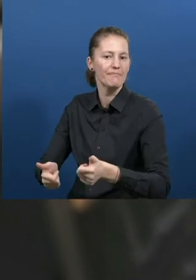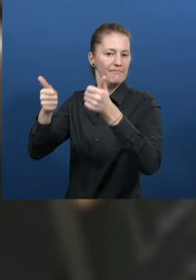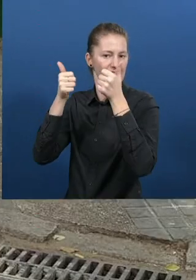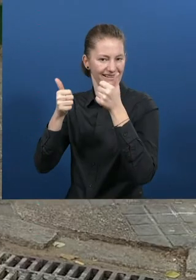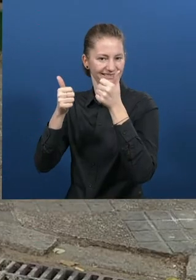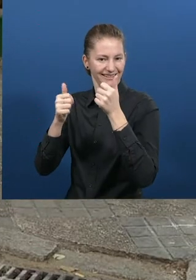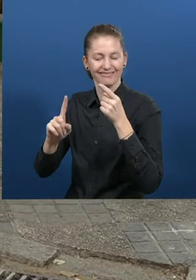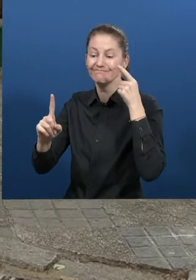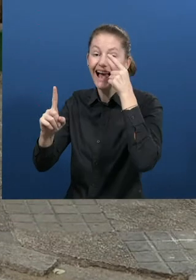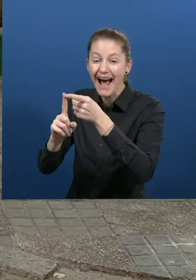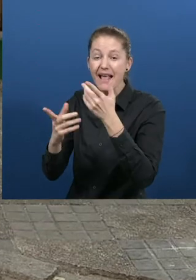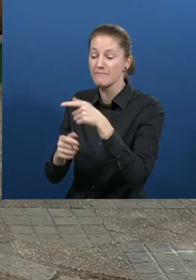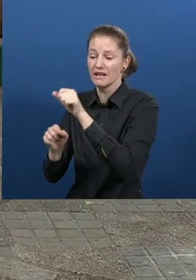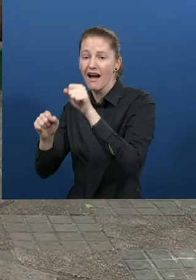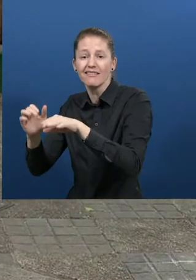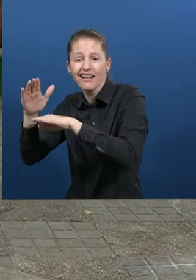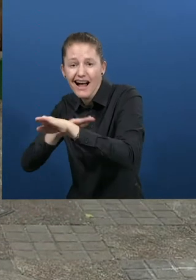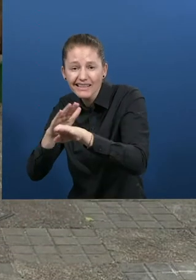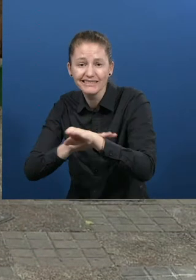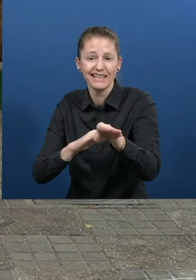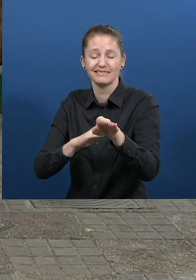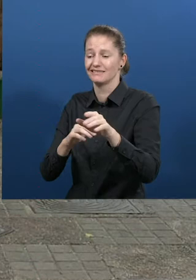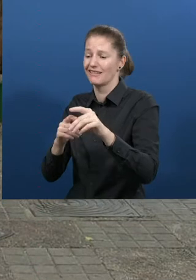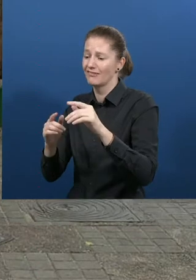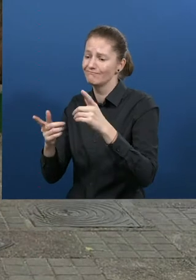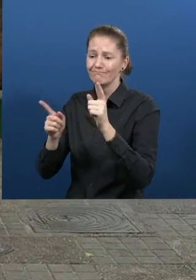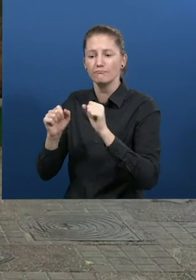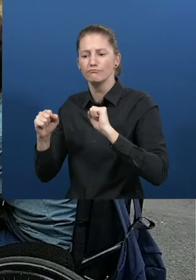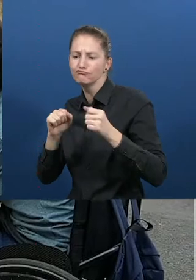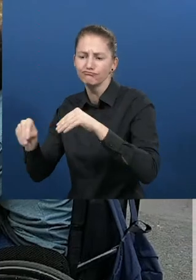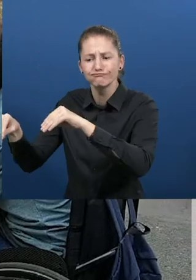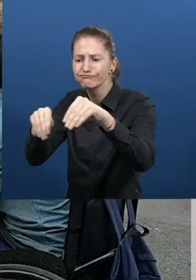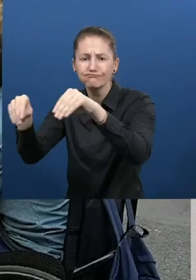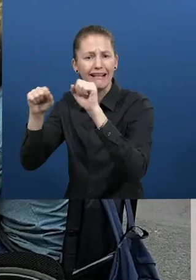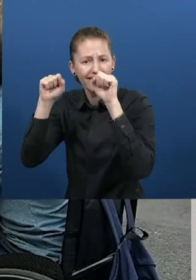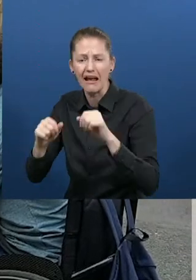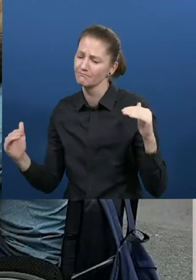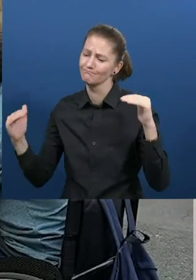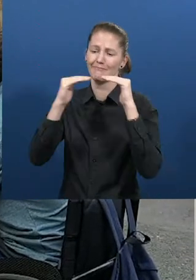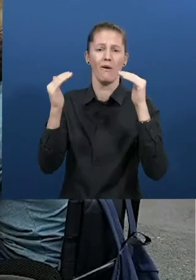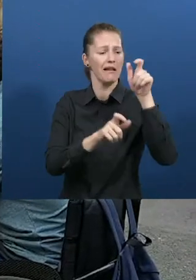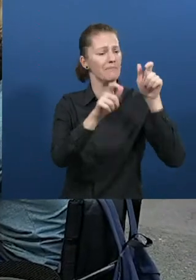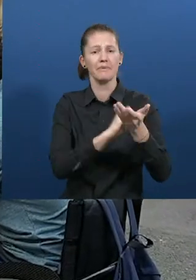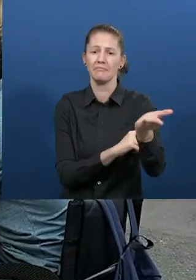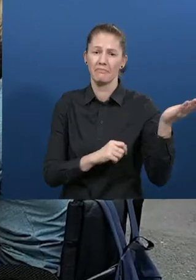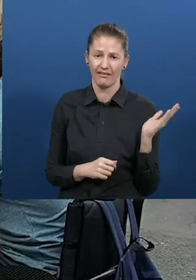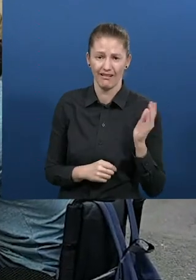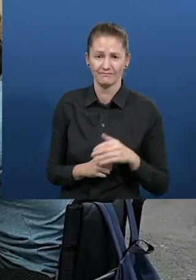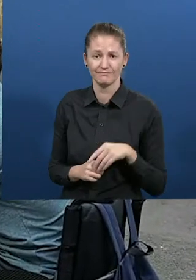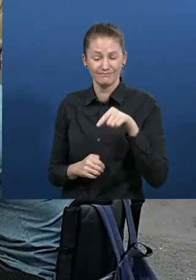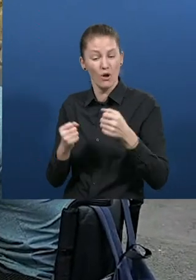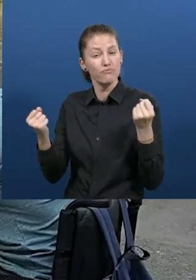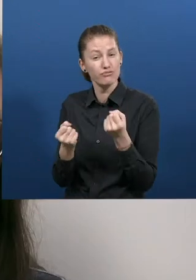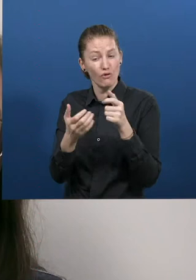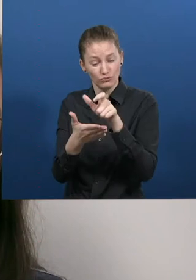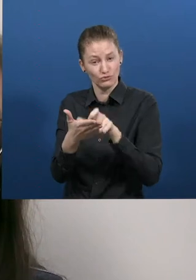con discapacidad en igualdad de condiciones. El producto es accesible, concibiéndose desde los principios del diseño universal.